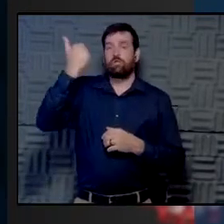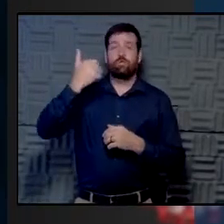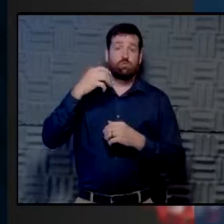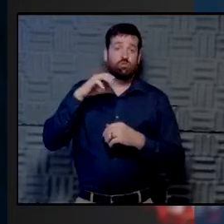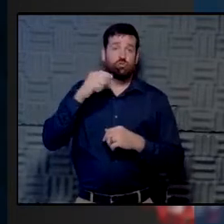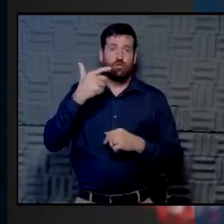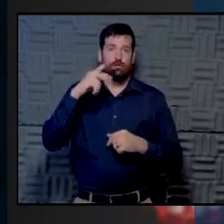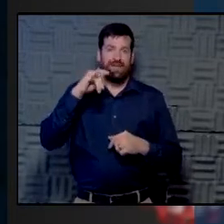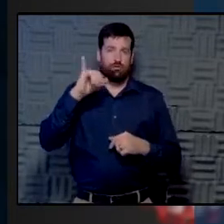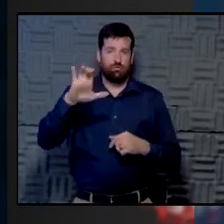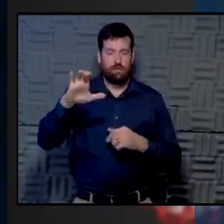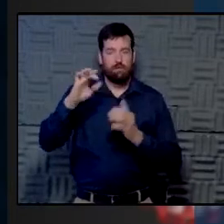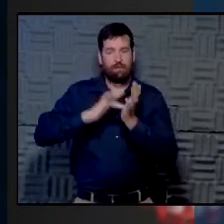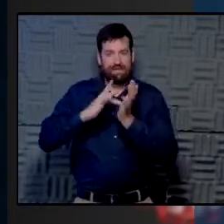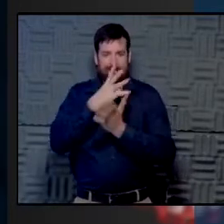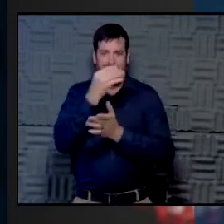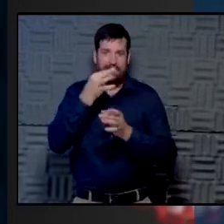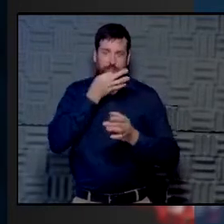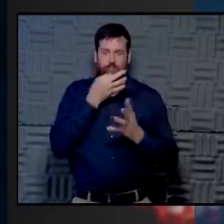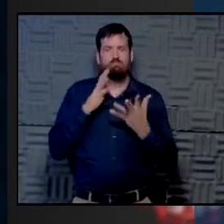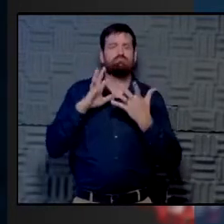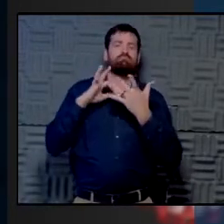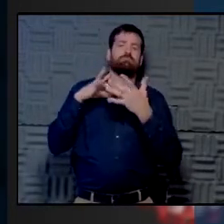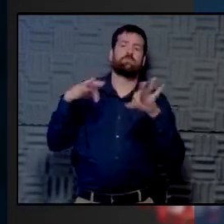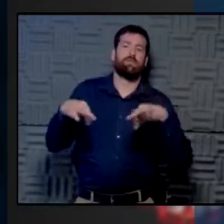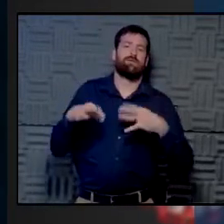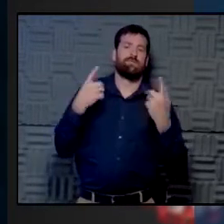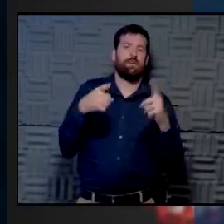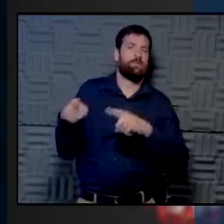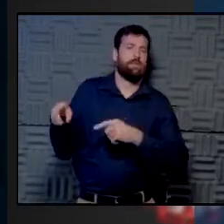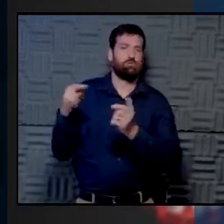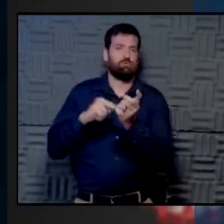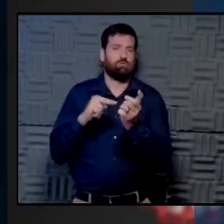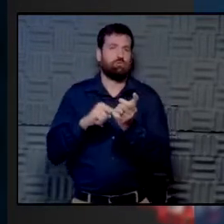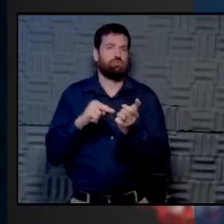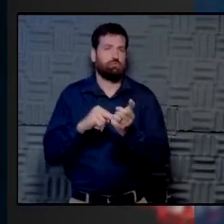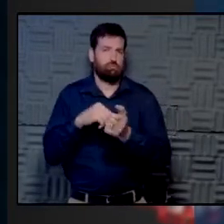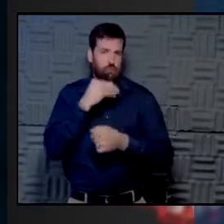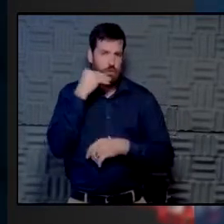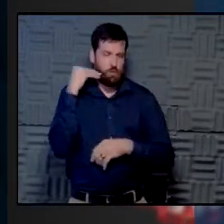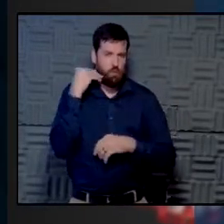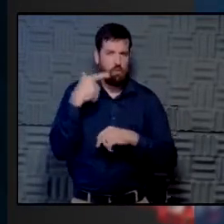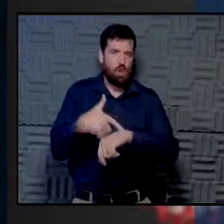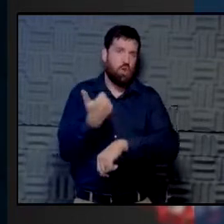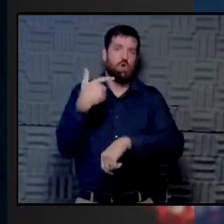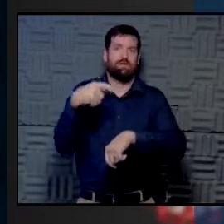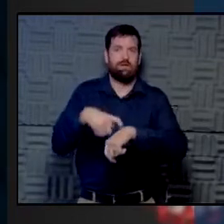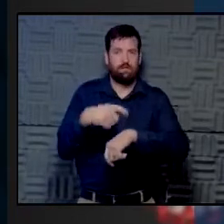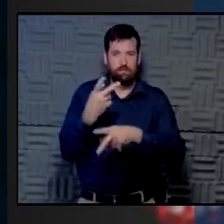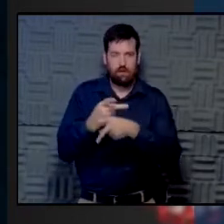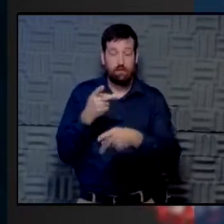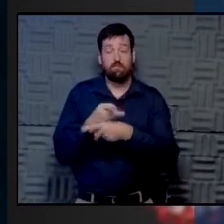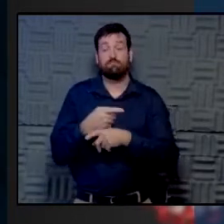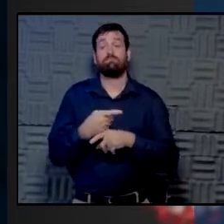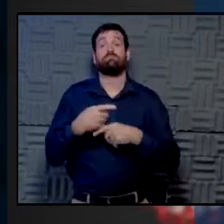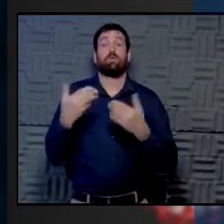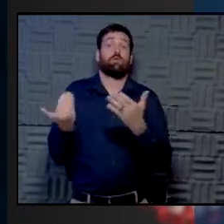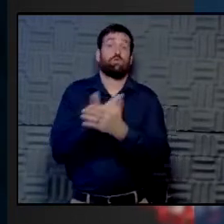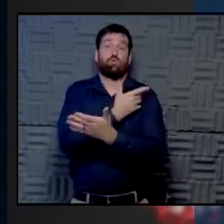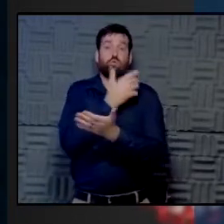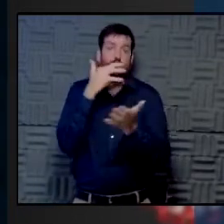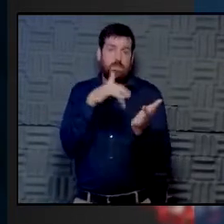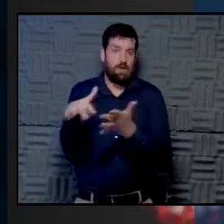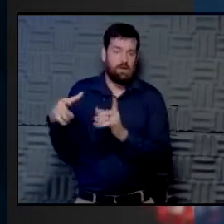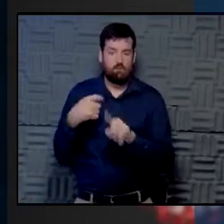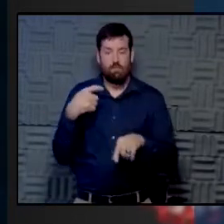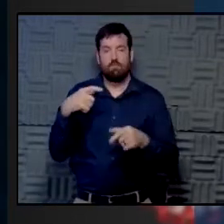expert, is back to tell us what's happening in long-term care facilities and what we all can learn from a recent study published in the New England Journal of